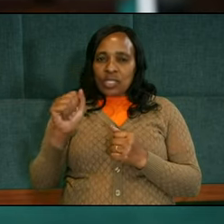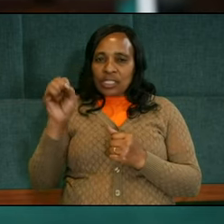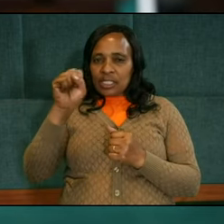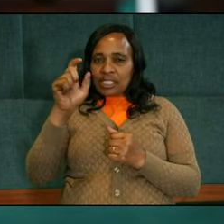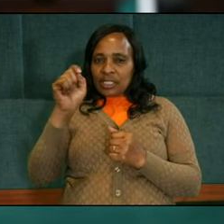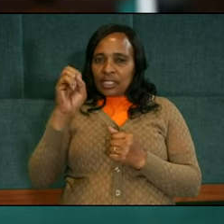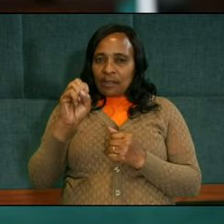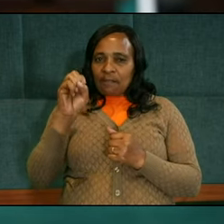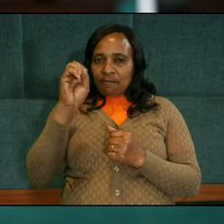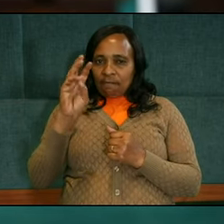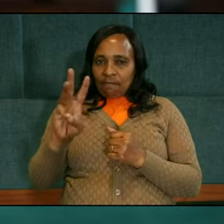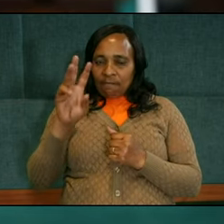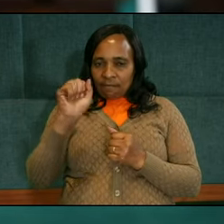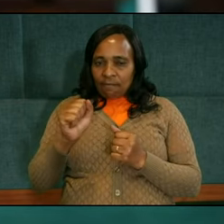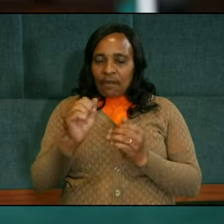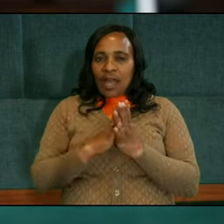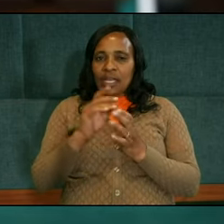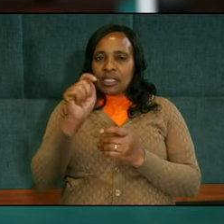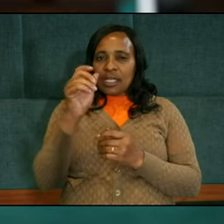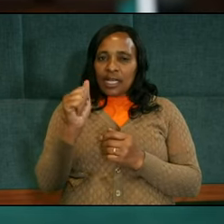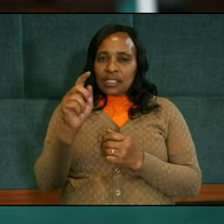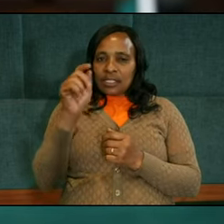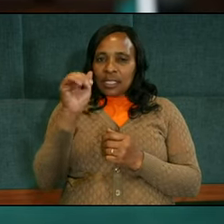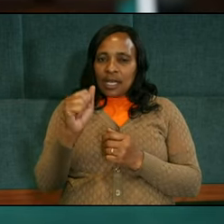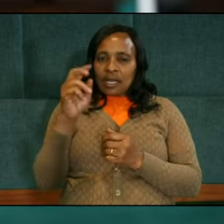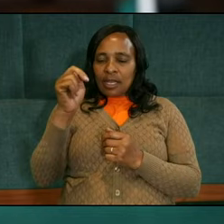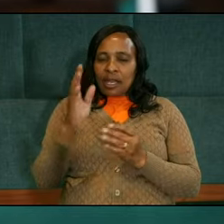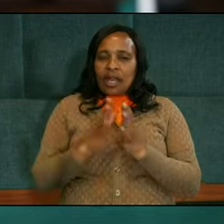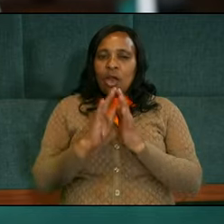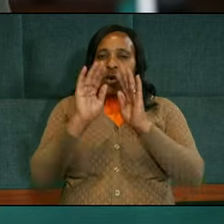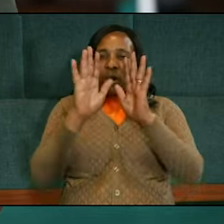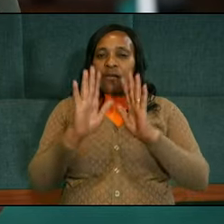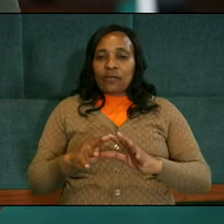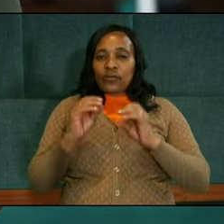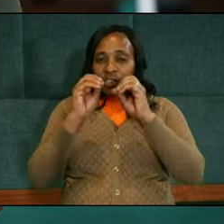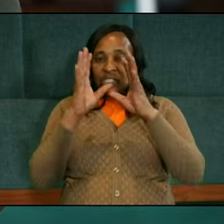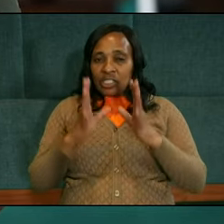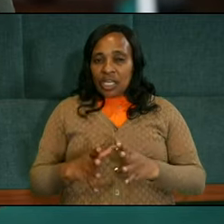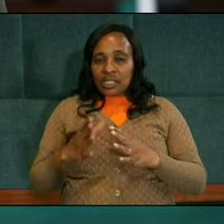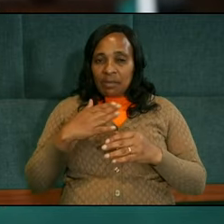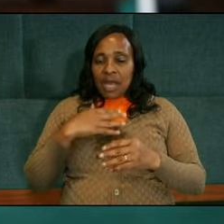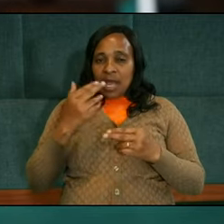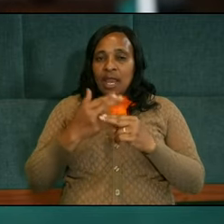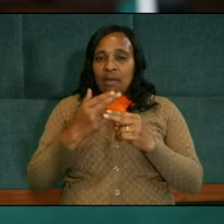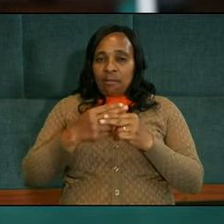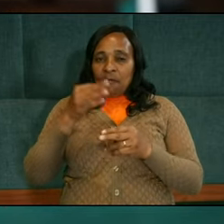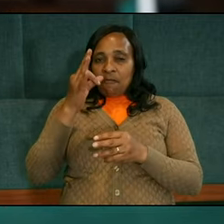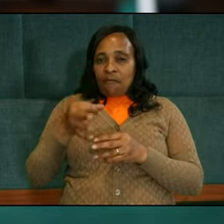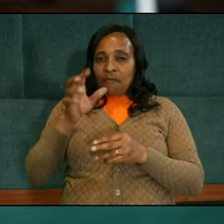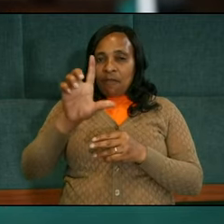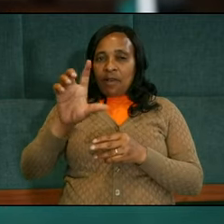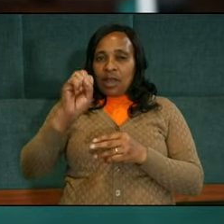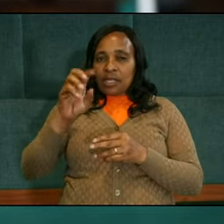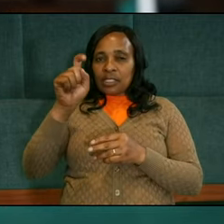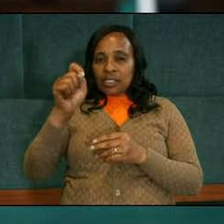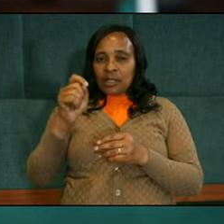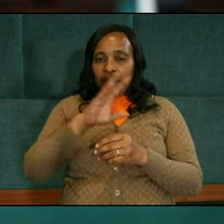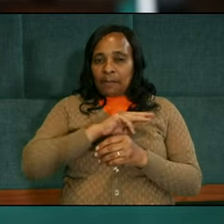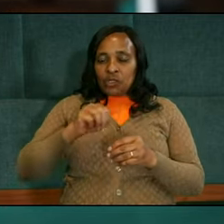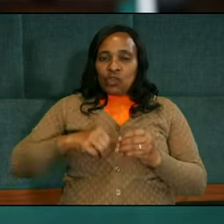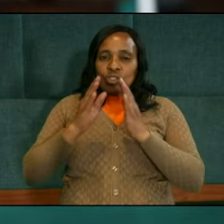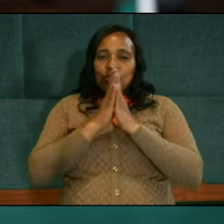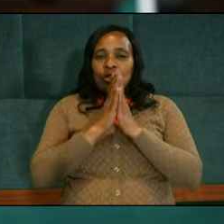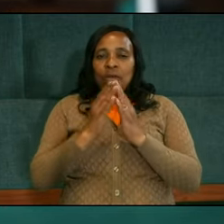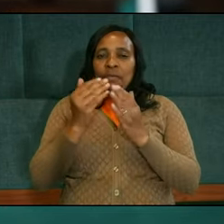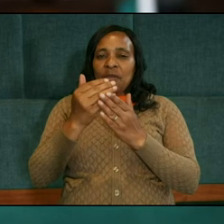Tatiana, and our wonderful teens teachers. My name is Michael Fex, and I will be taking you through the mission story. But